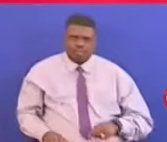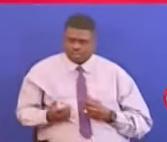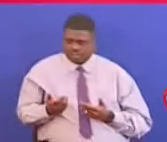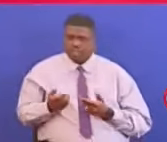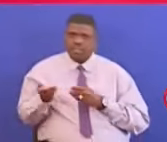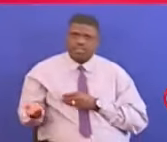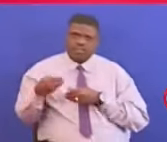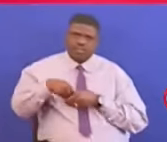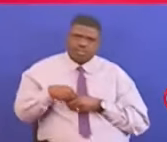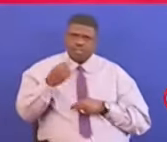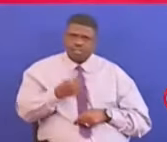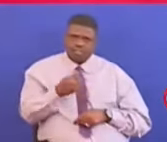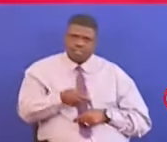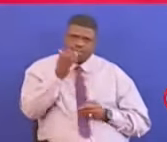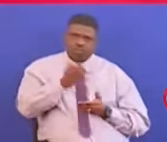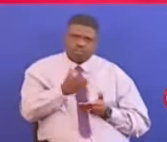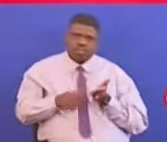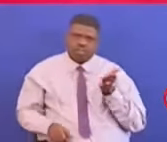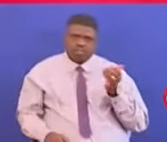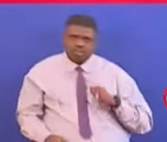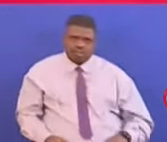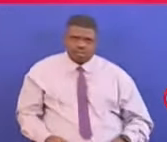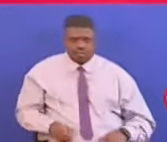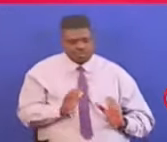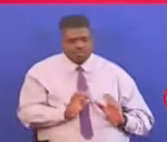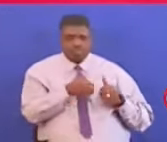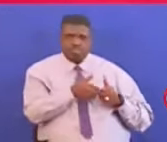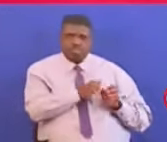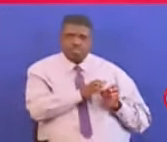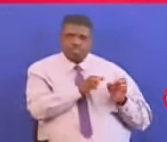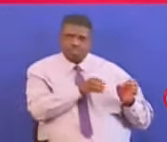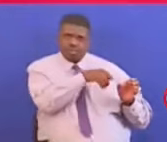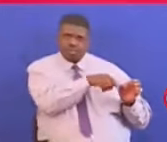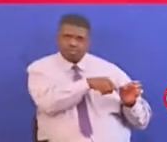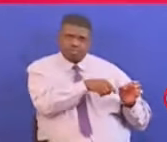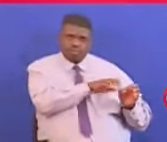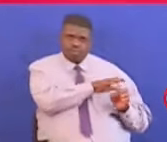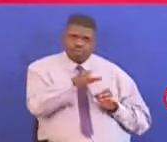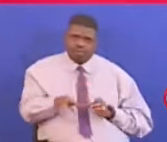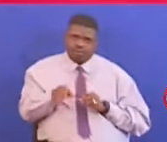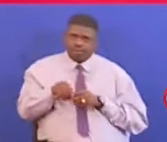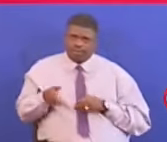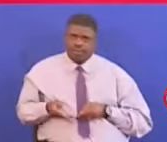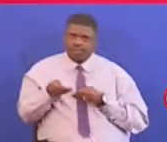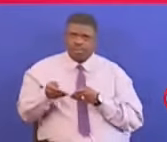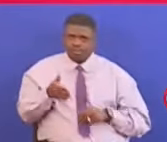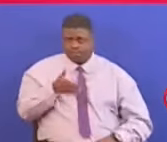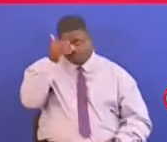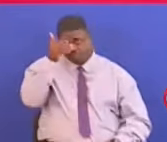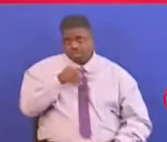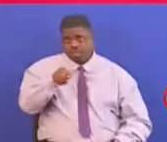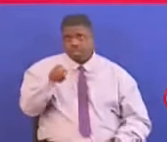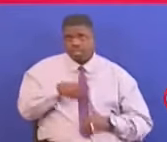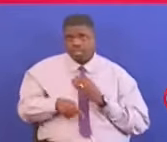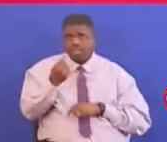policies and ensure that all marginalized groups, they are being brought on board and being given a priority in